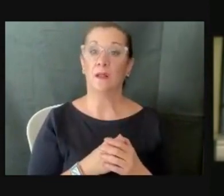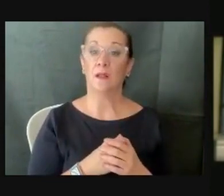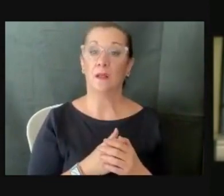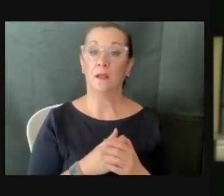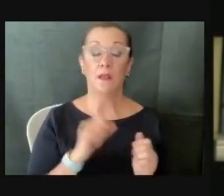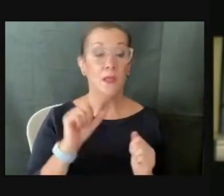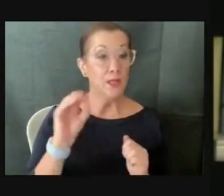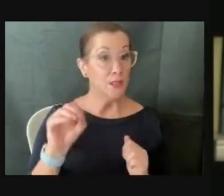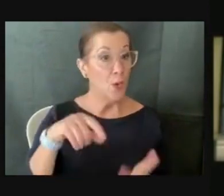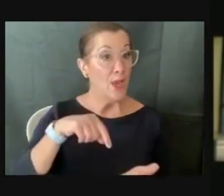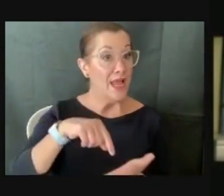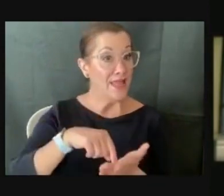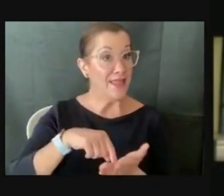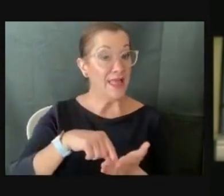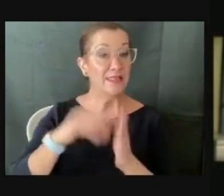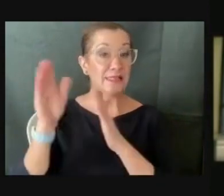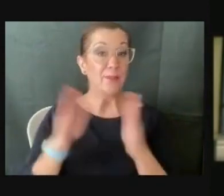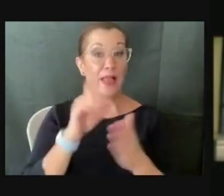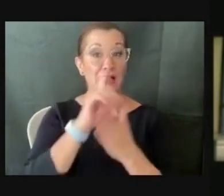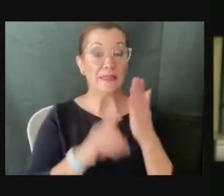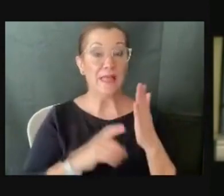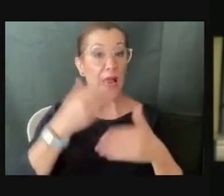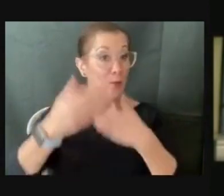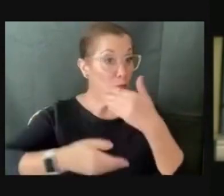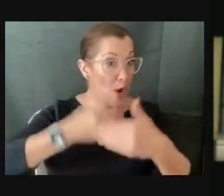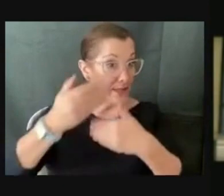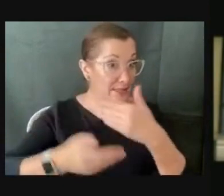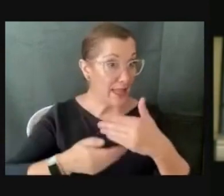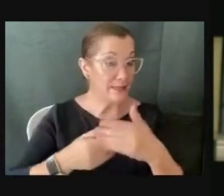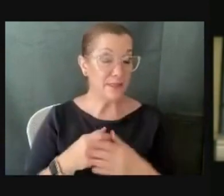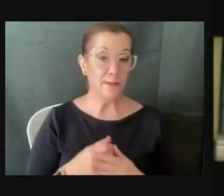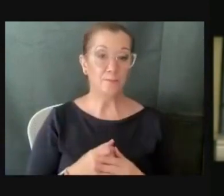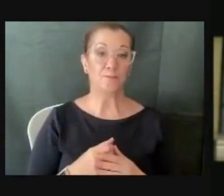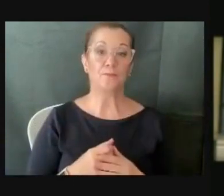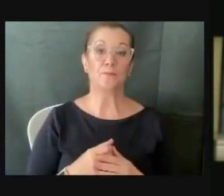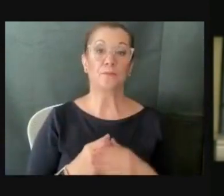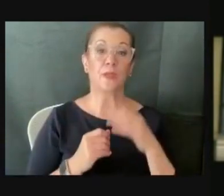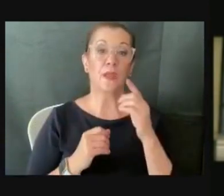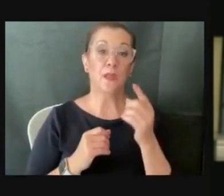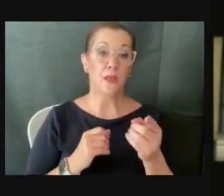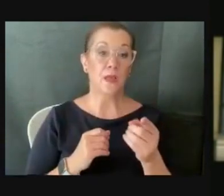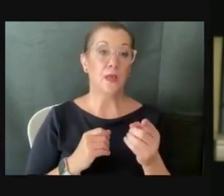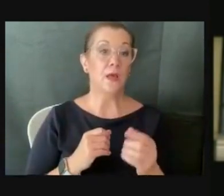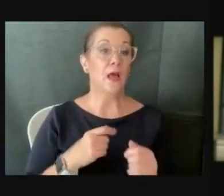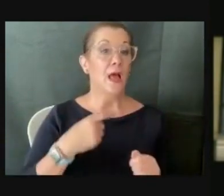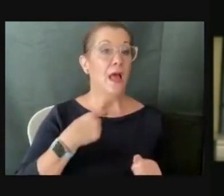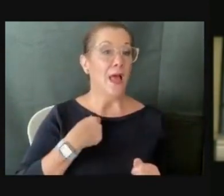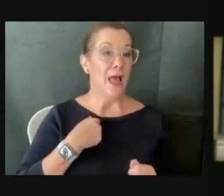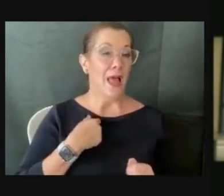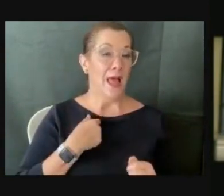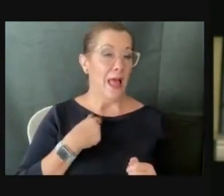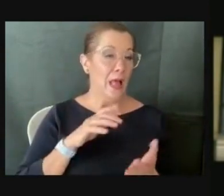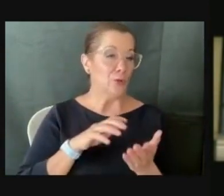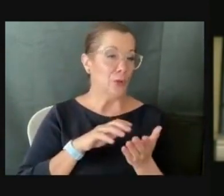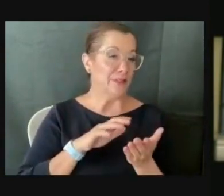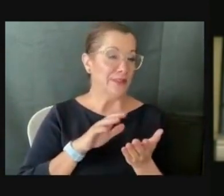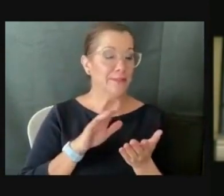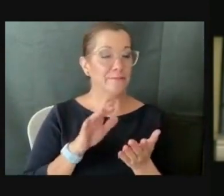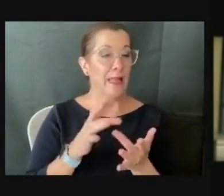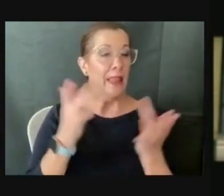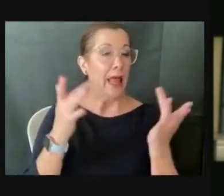So this is the plan design process. This is something I'm just going to kind of gloss over quickly here.